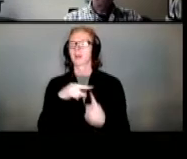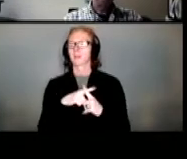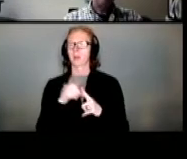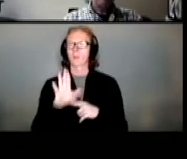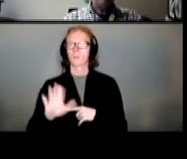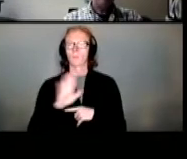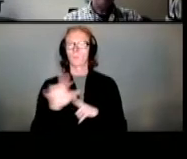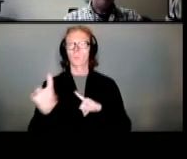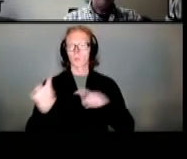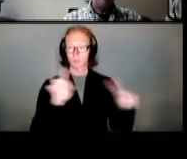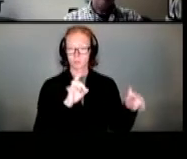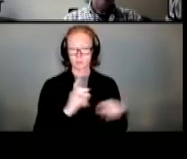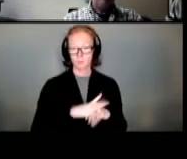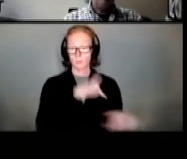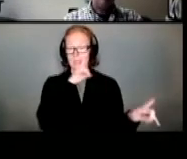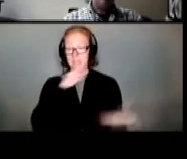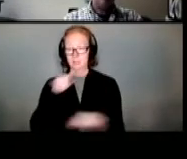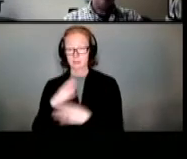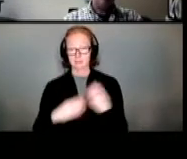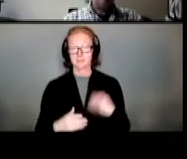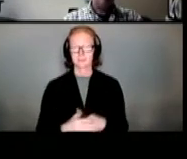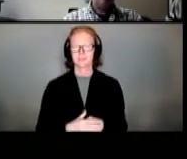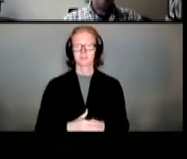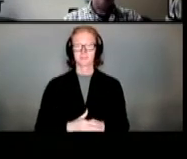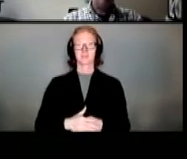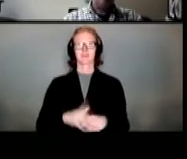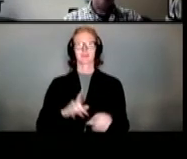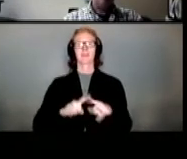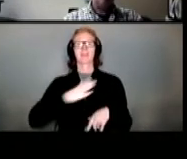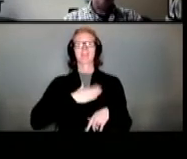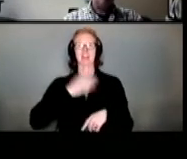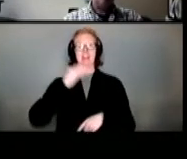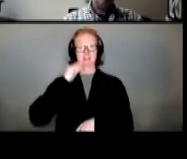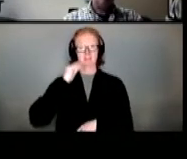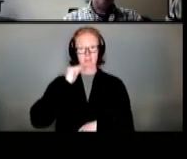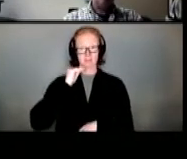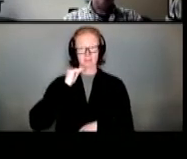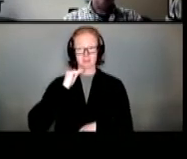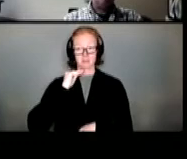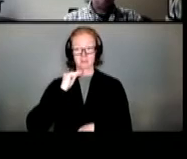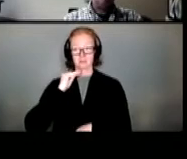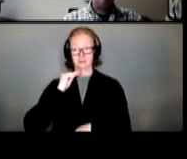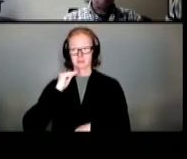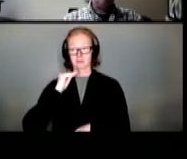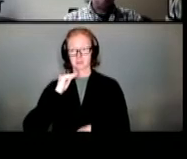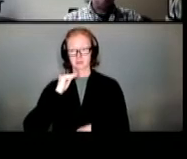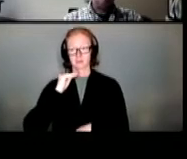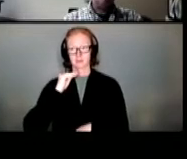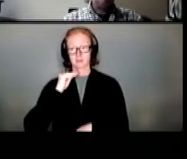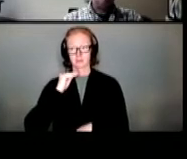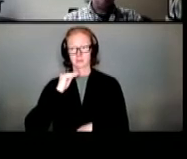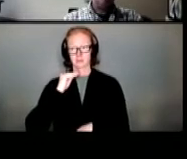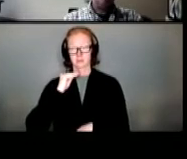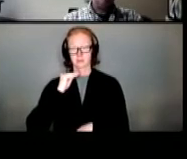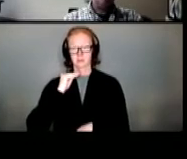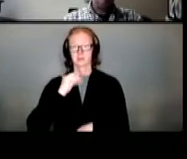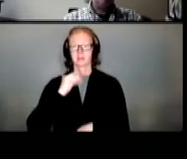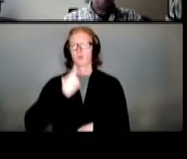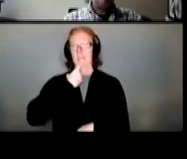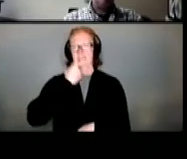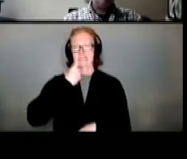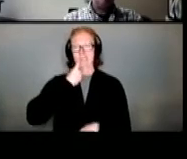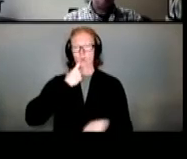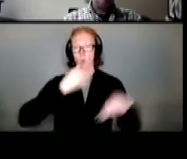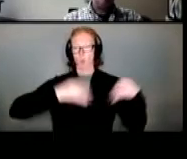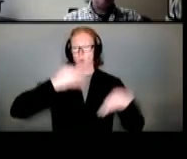questions. It has been my experience in following the recent court hearing, and others